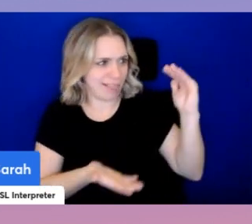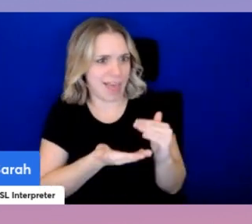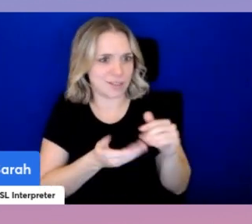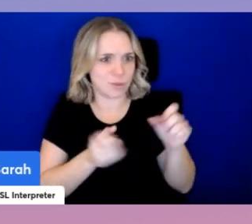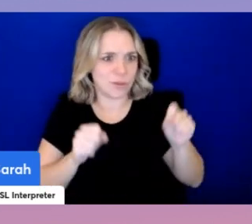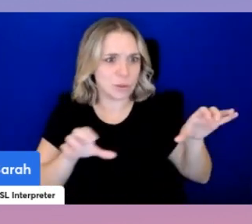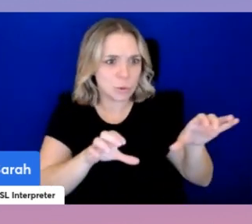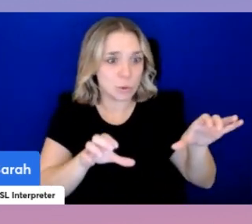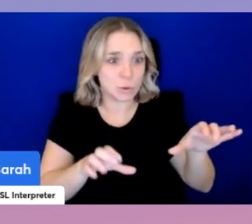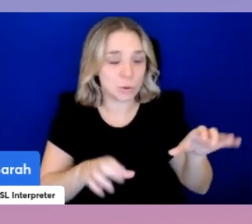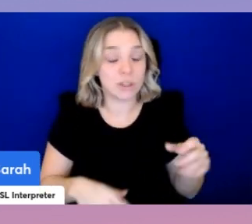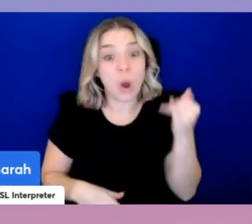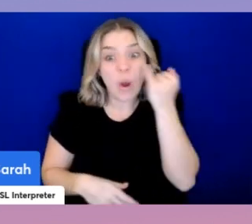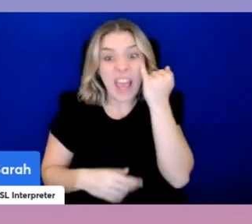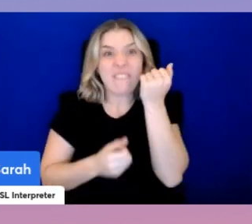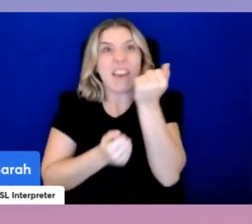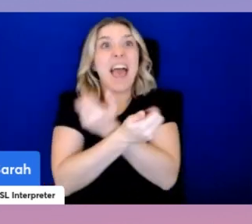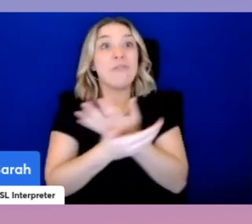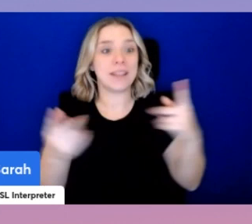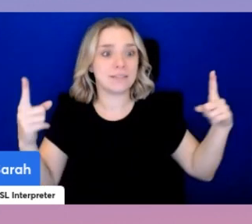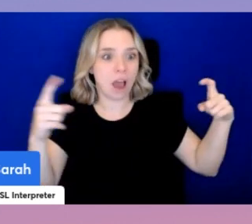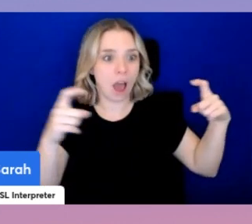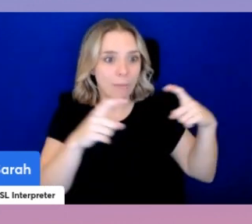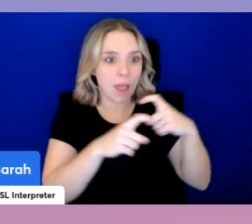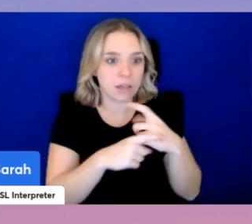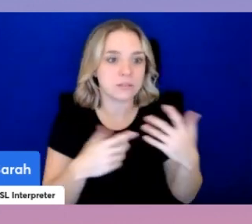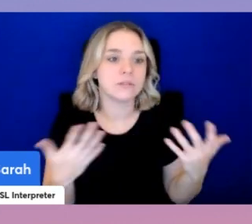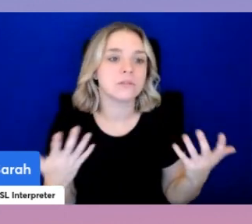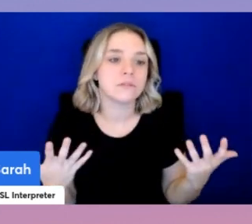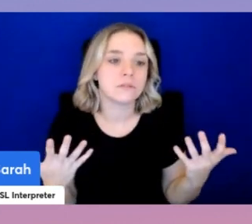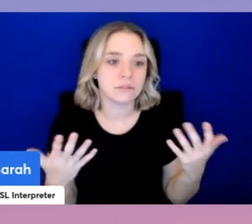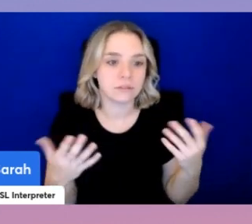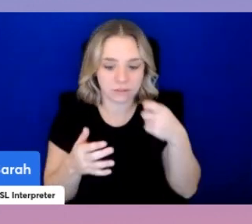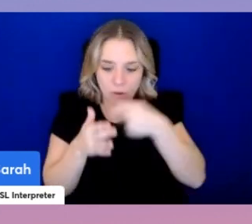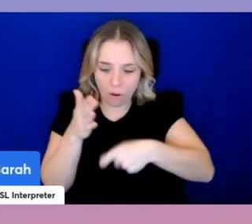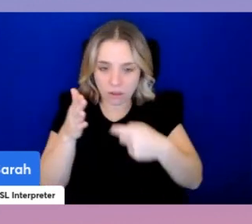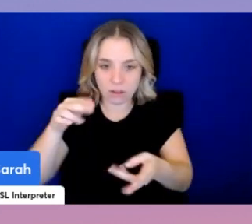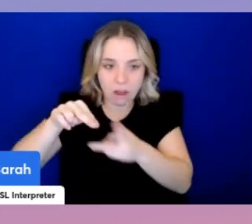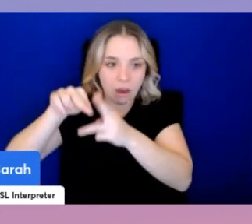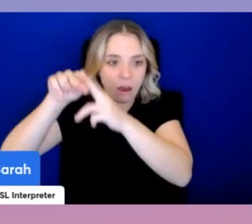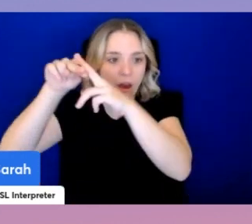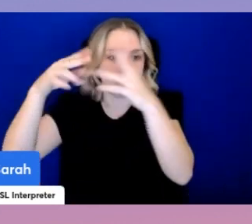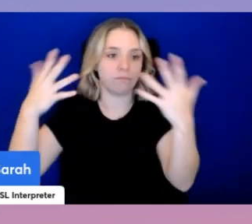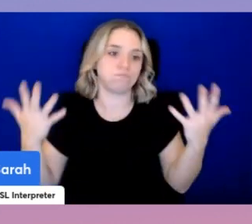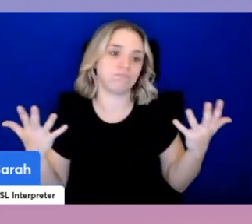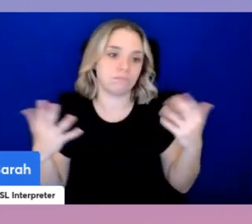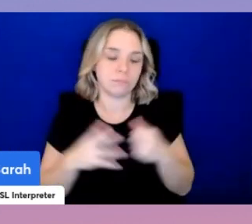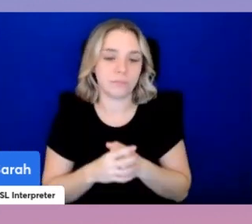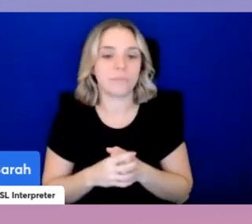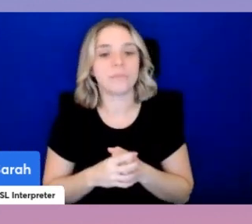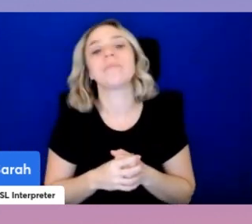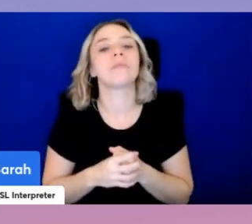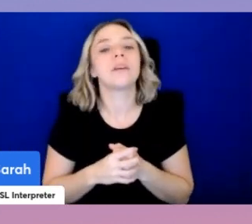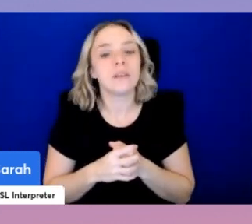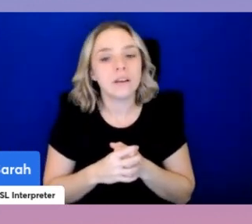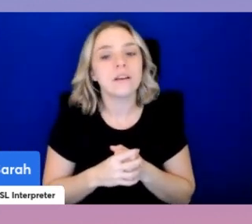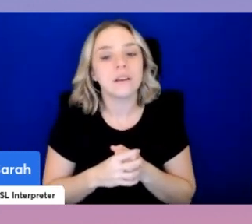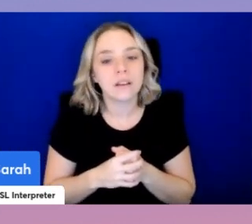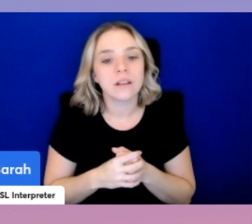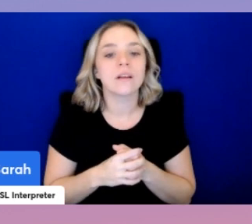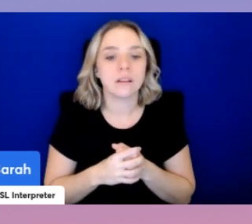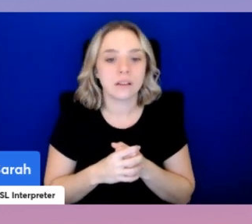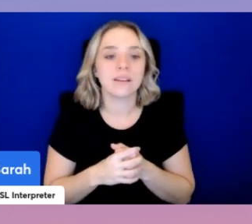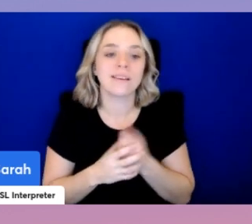everything become complex, the agility will be diminished. The main concern with agnostic tech